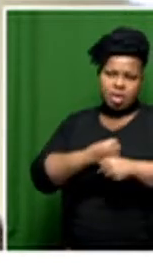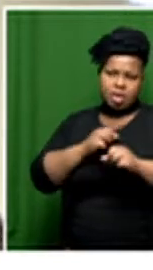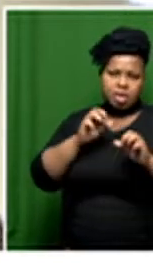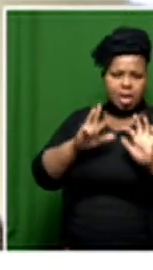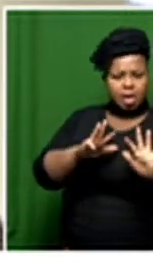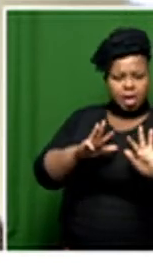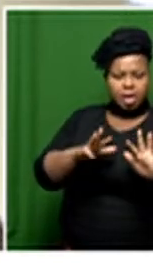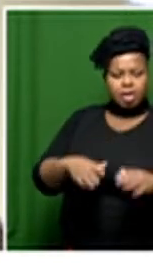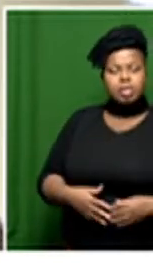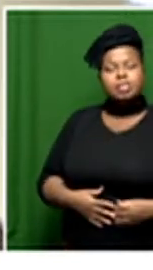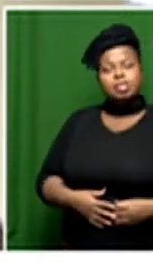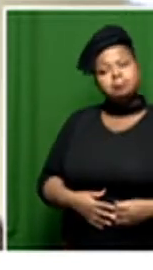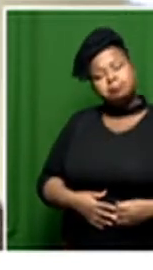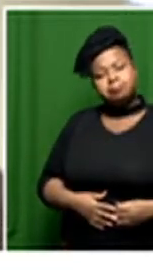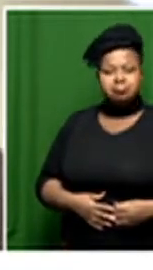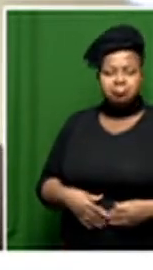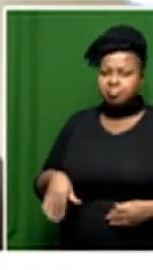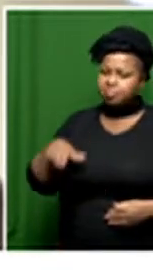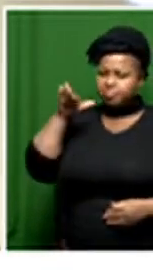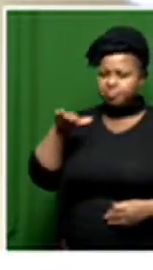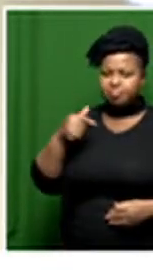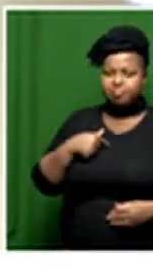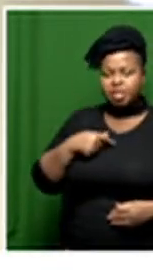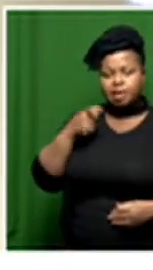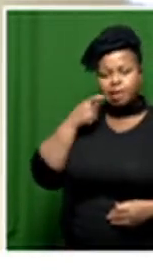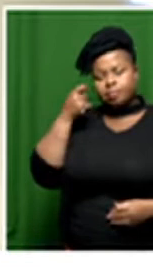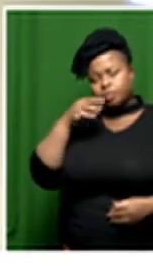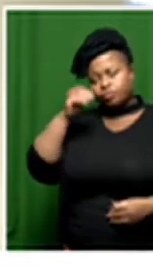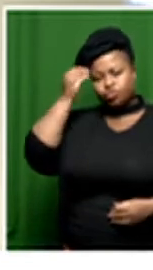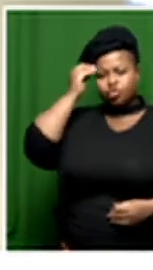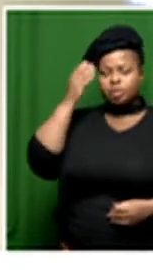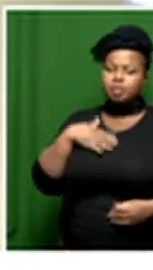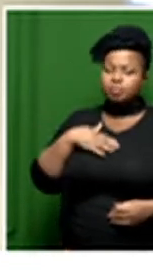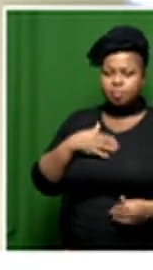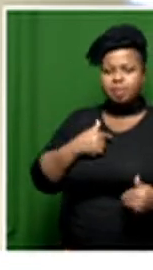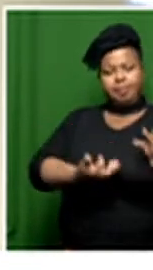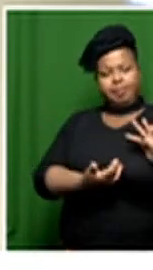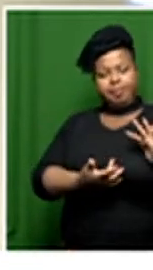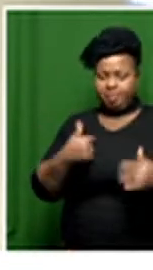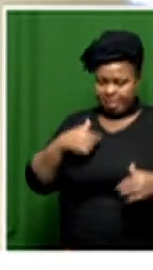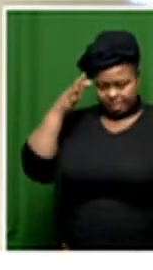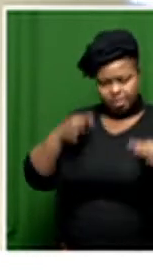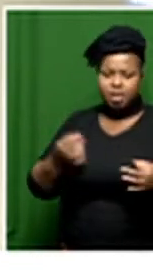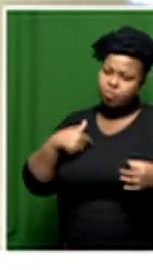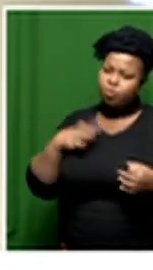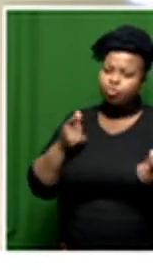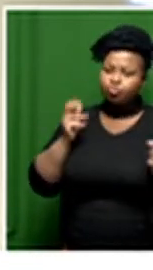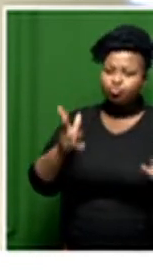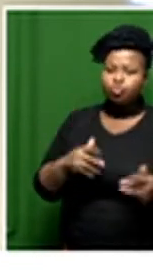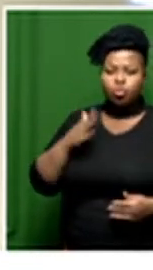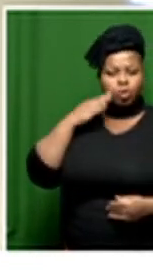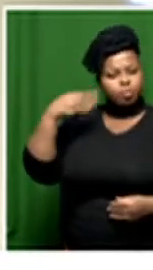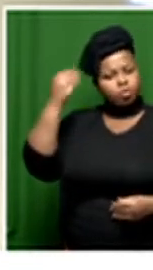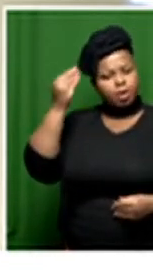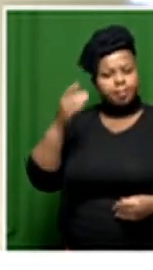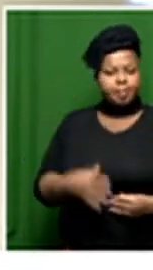9. And I just kind of got obsessed with it. And I kind of decided that this is what I wanted to do when I grew up. Mm-hmm. So I